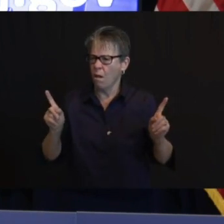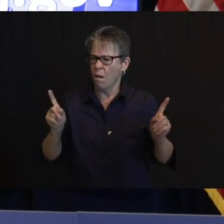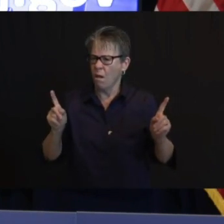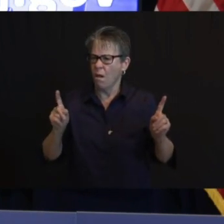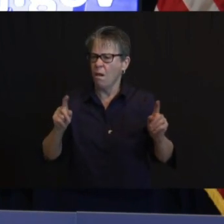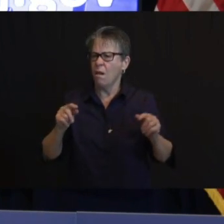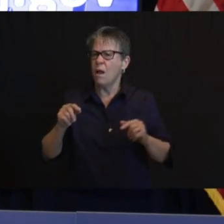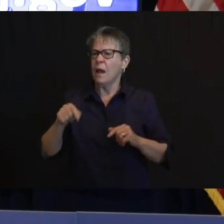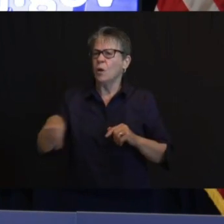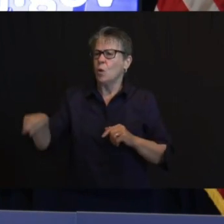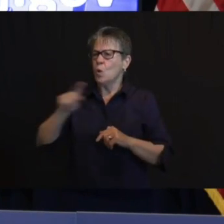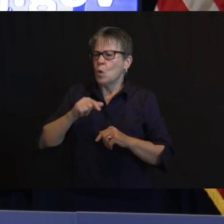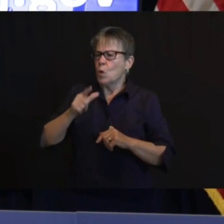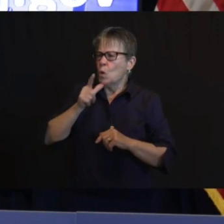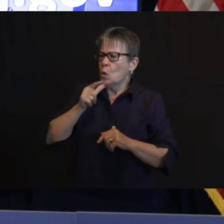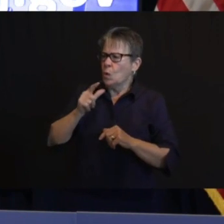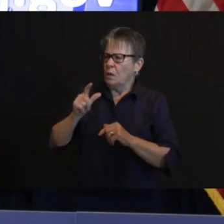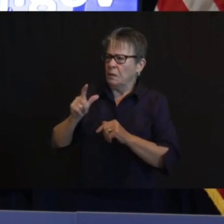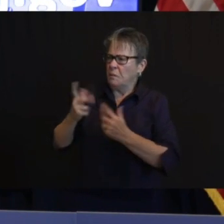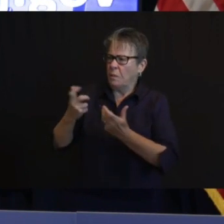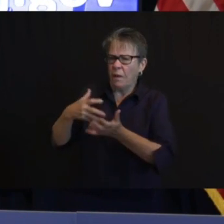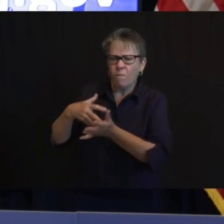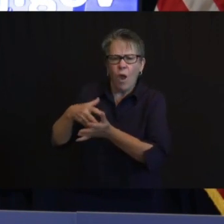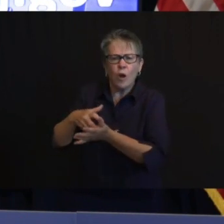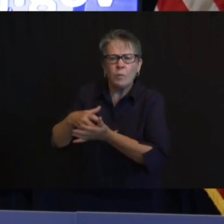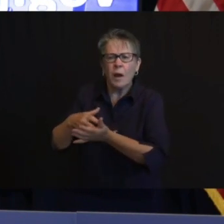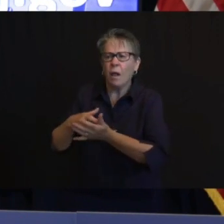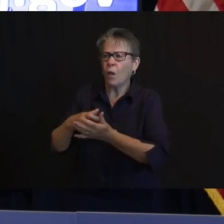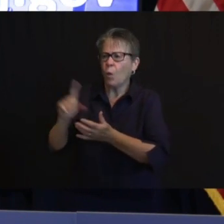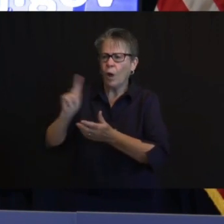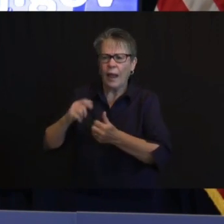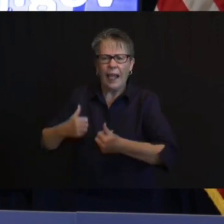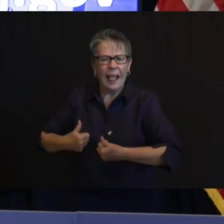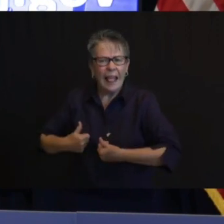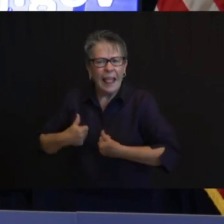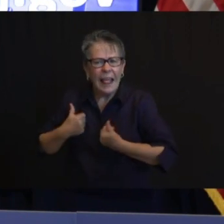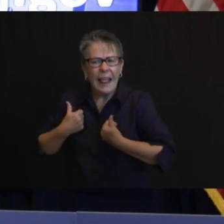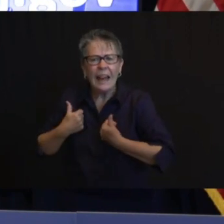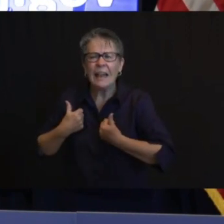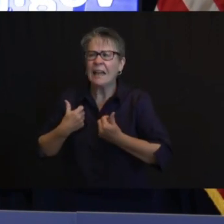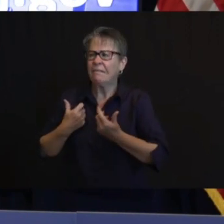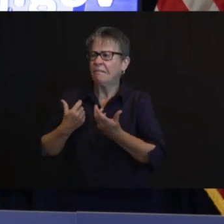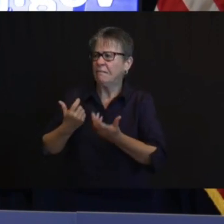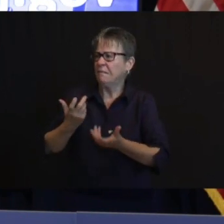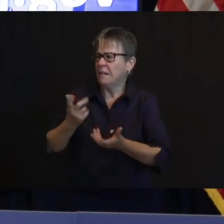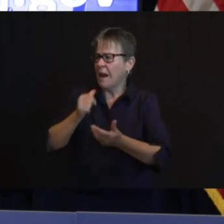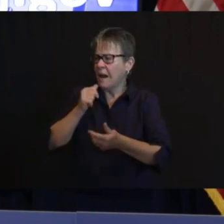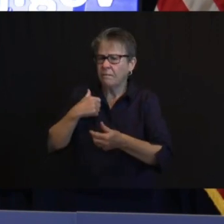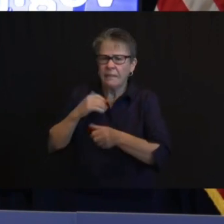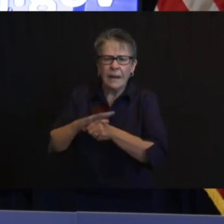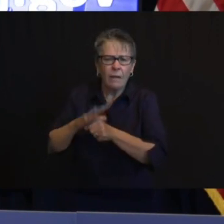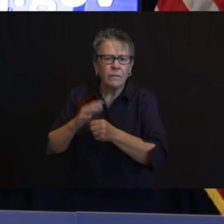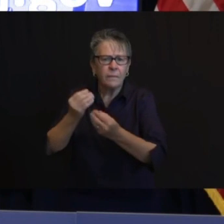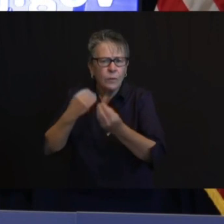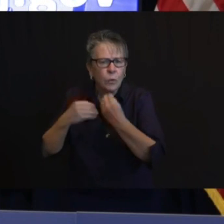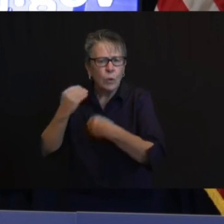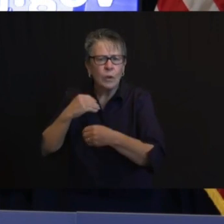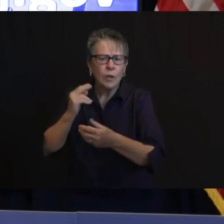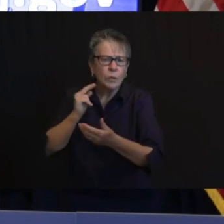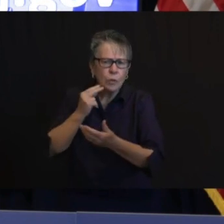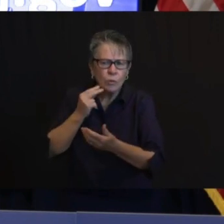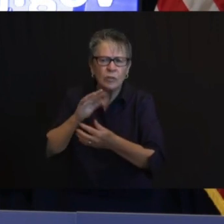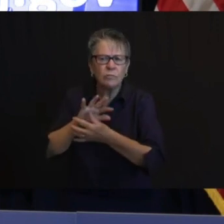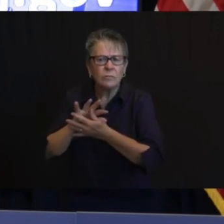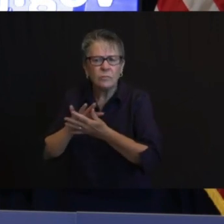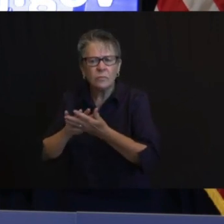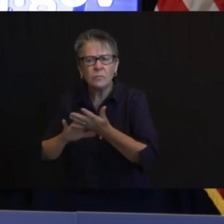live, access to nutrition, it's the Johns Hopkins framework,